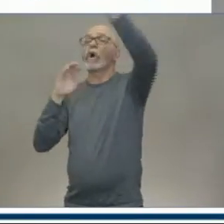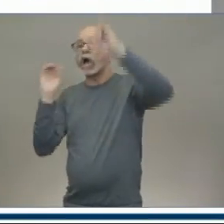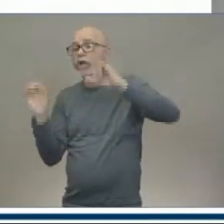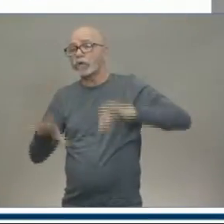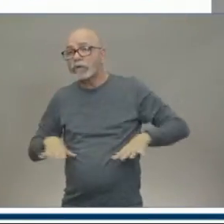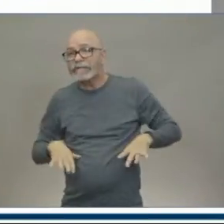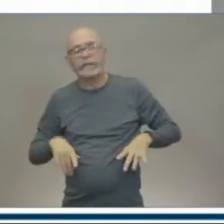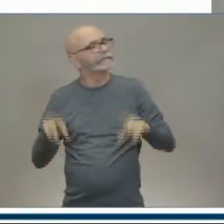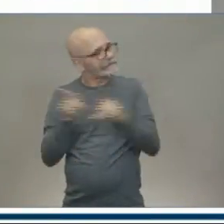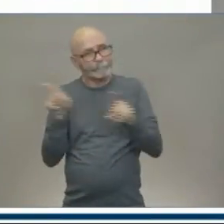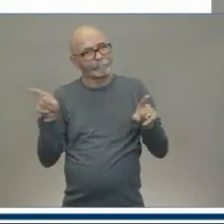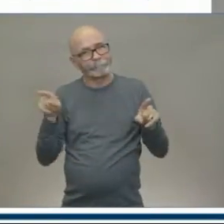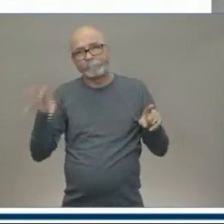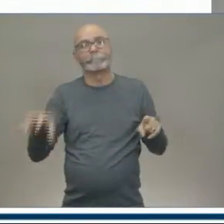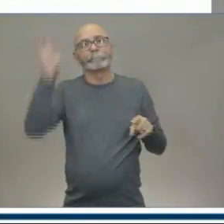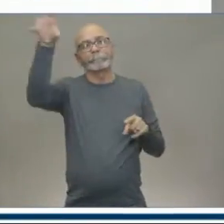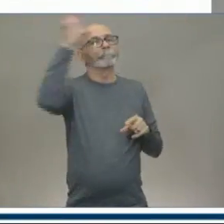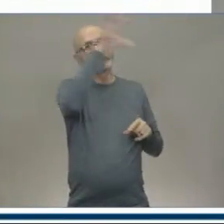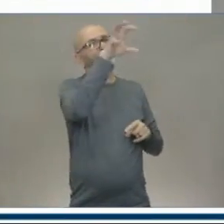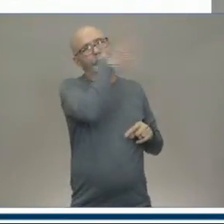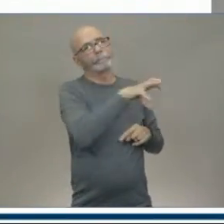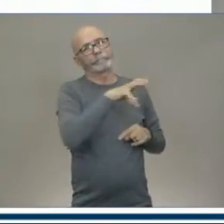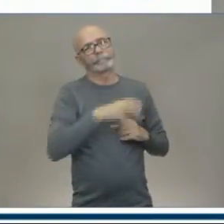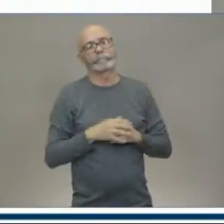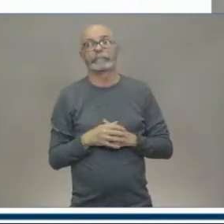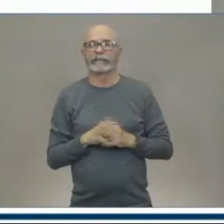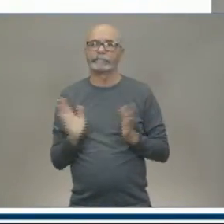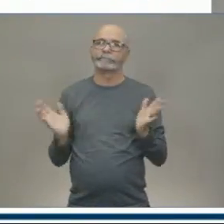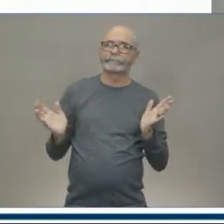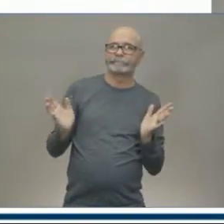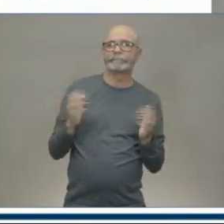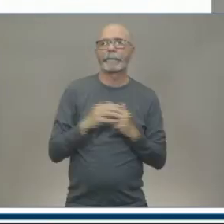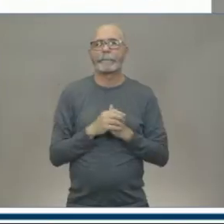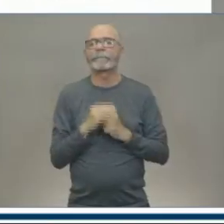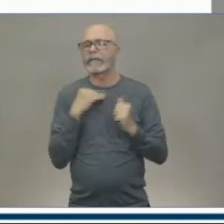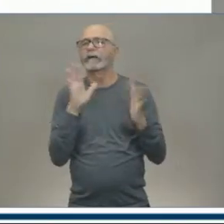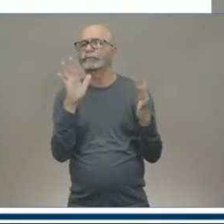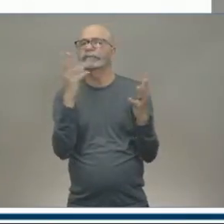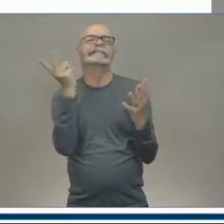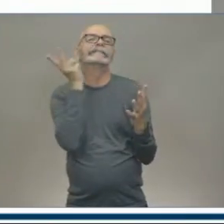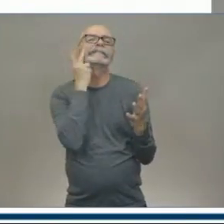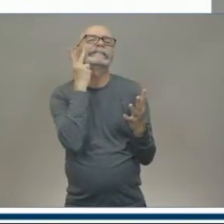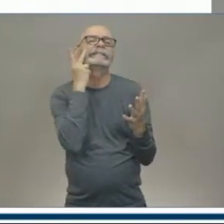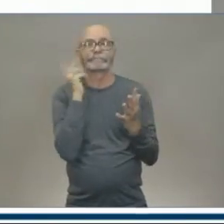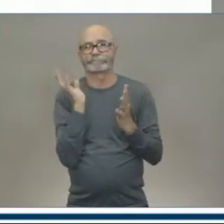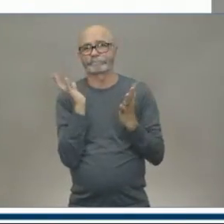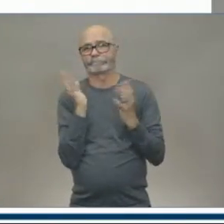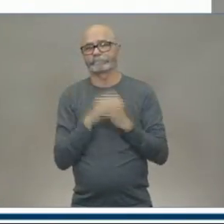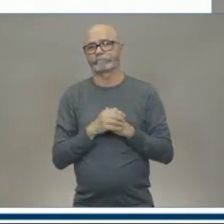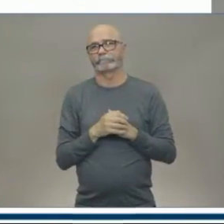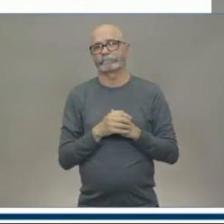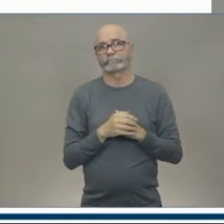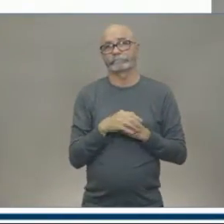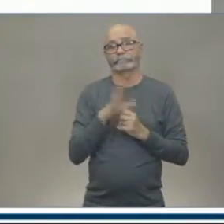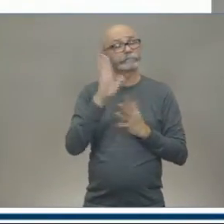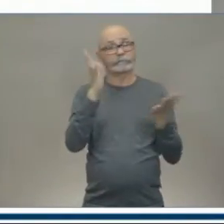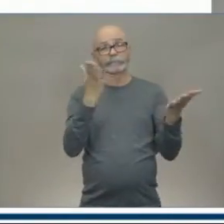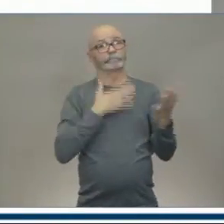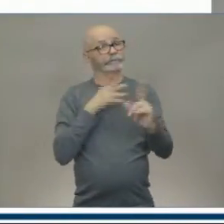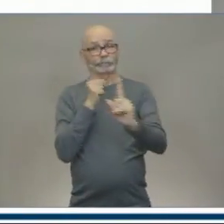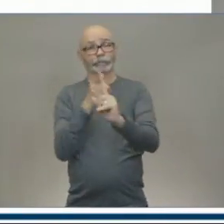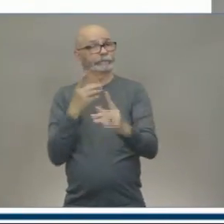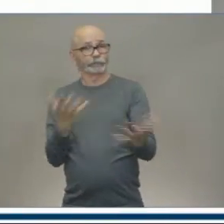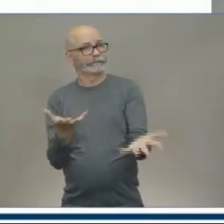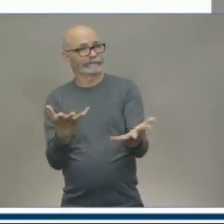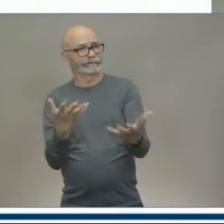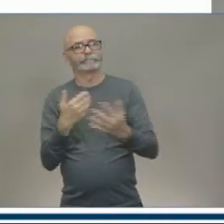important, and so we're waiting to get more of that coming back. But I think, I guess the bottom line is there is